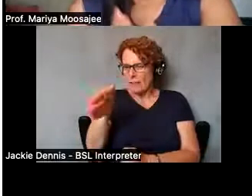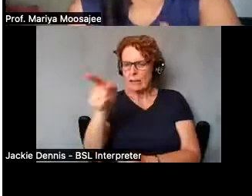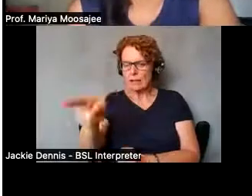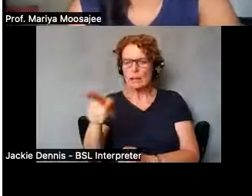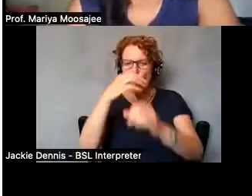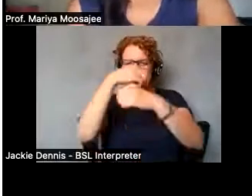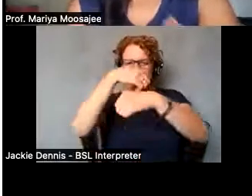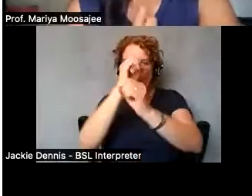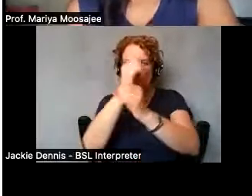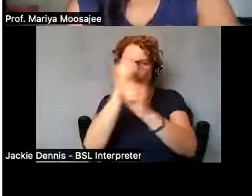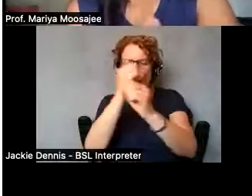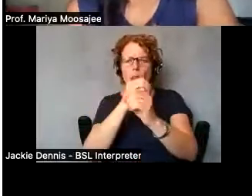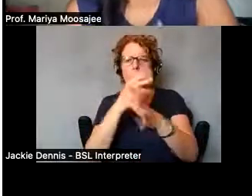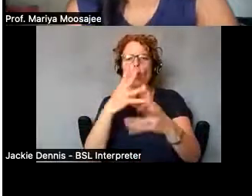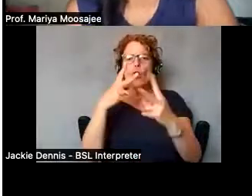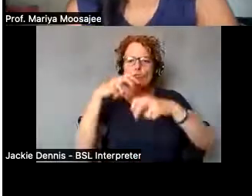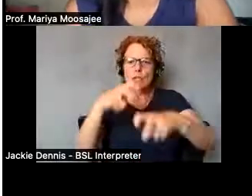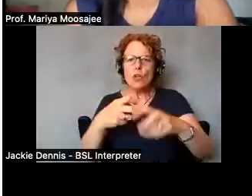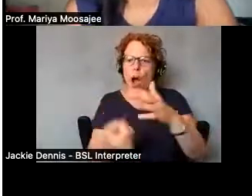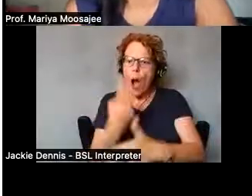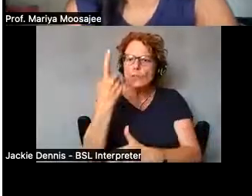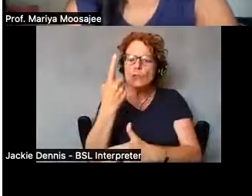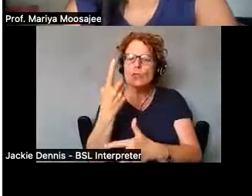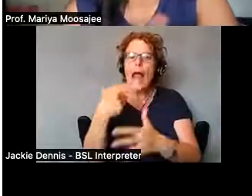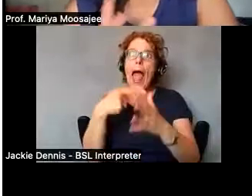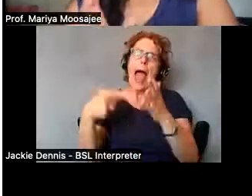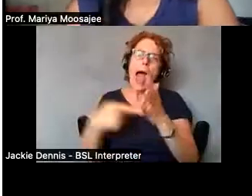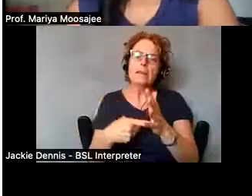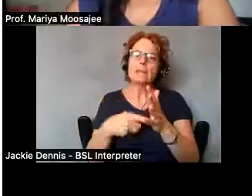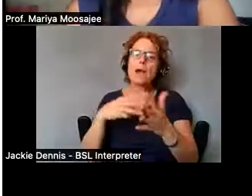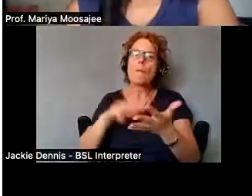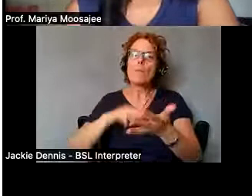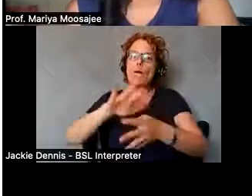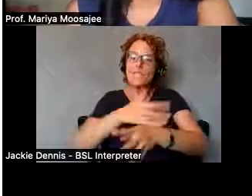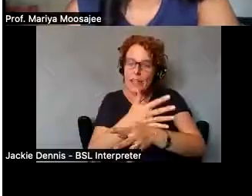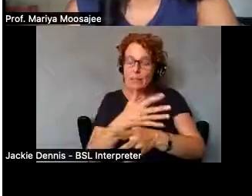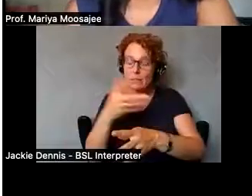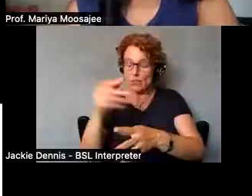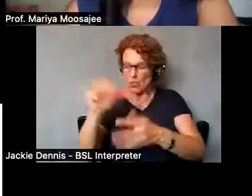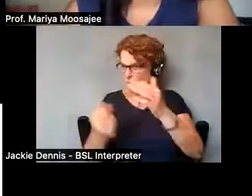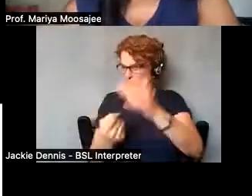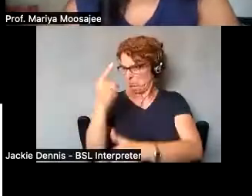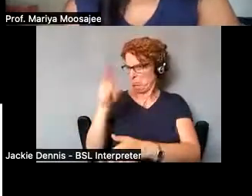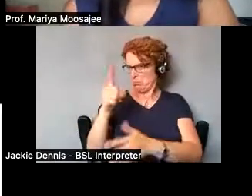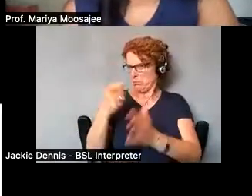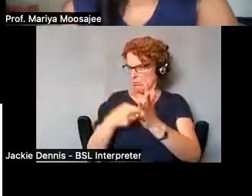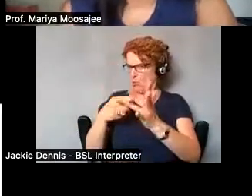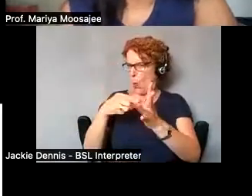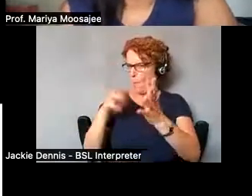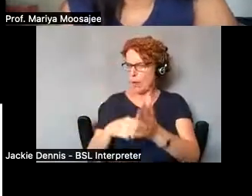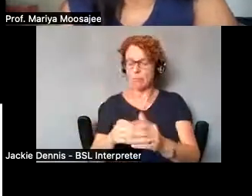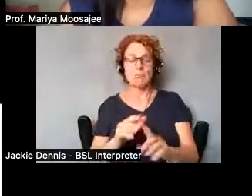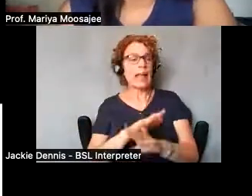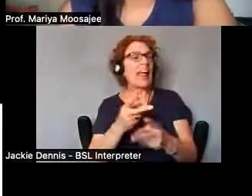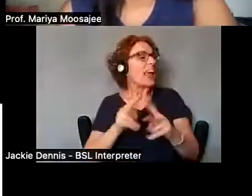into Google and you put research opportunities at Moorfields, that should come up. But if not, some